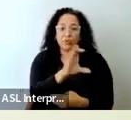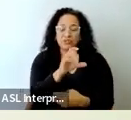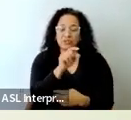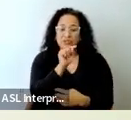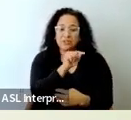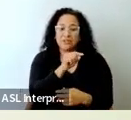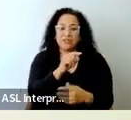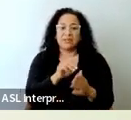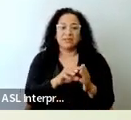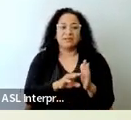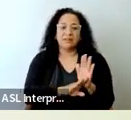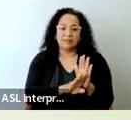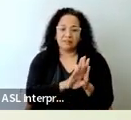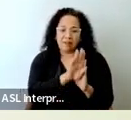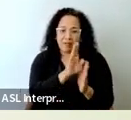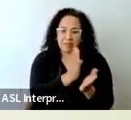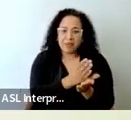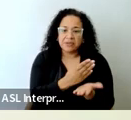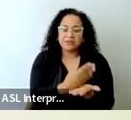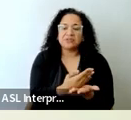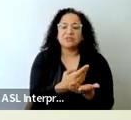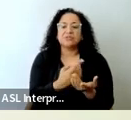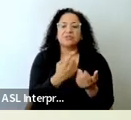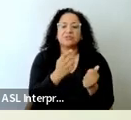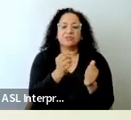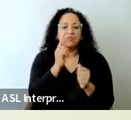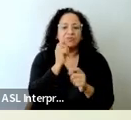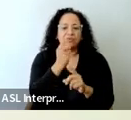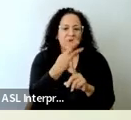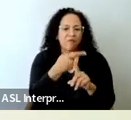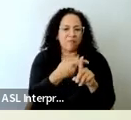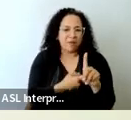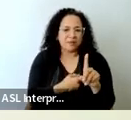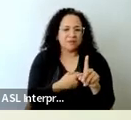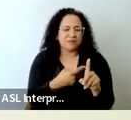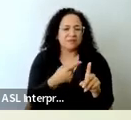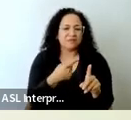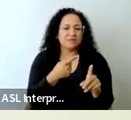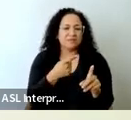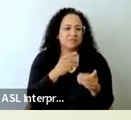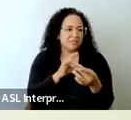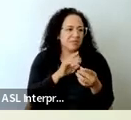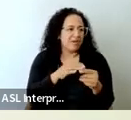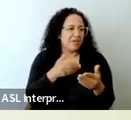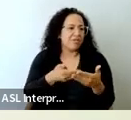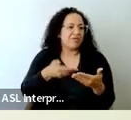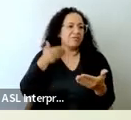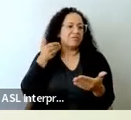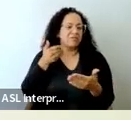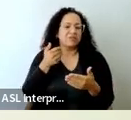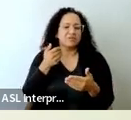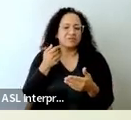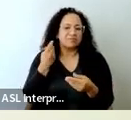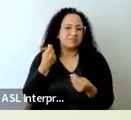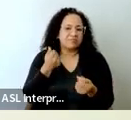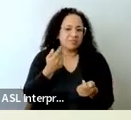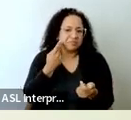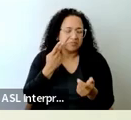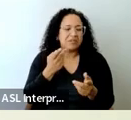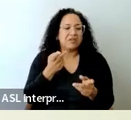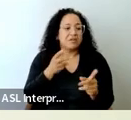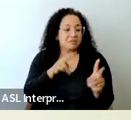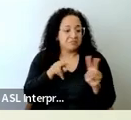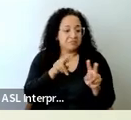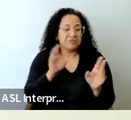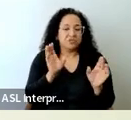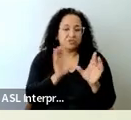center develops the budget using a 12-month period of the previous expenditures. They certify it, and